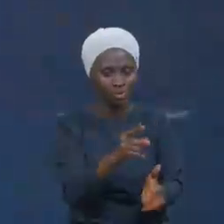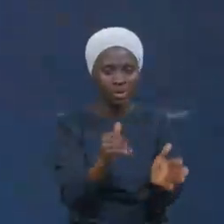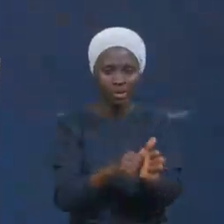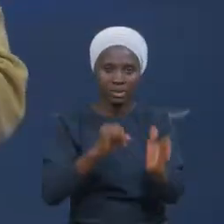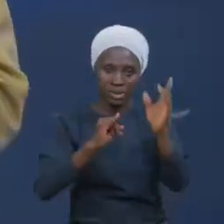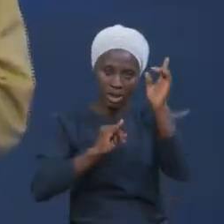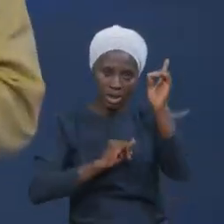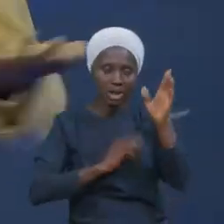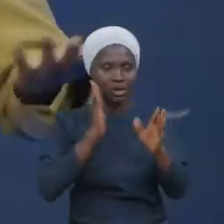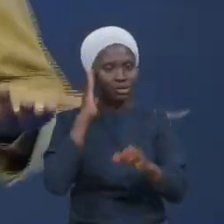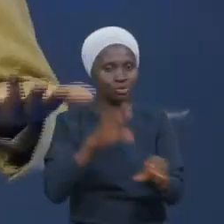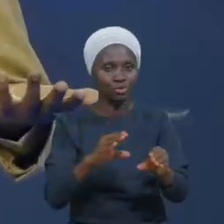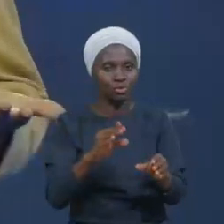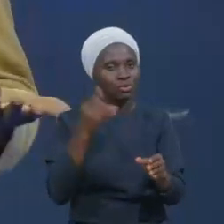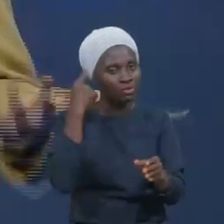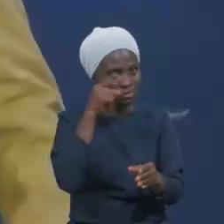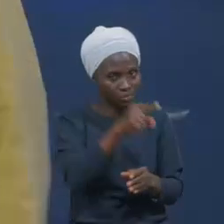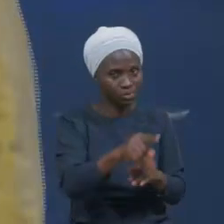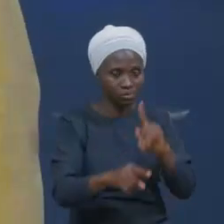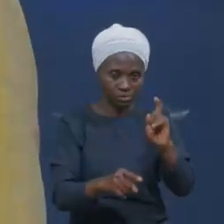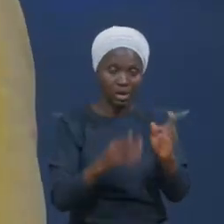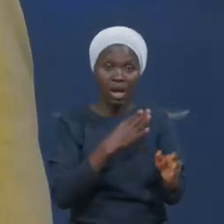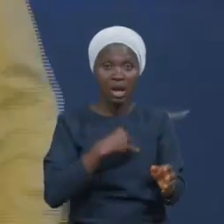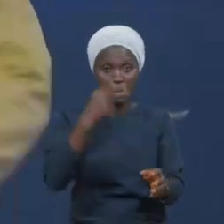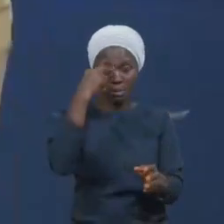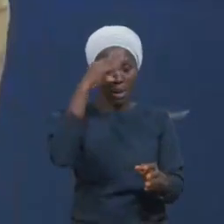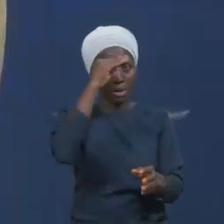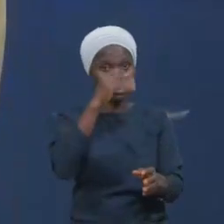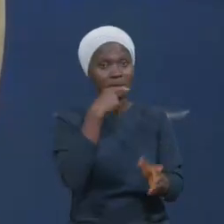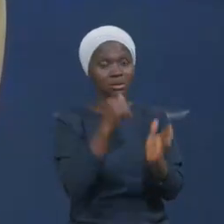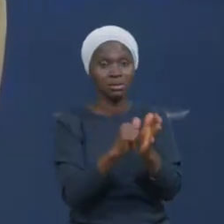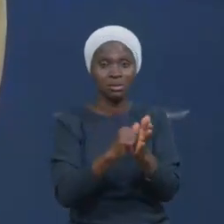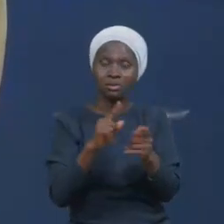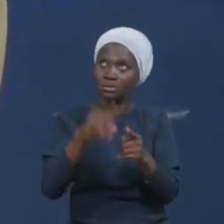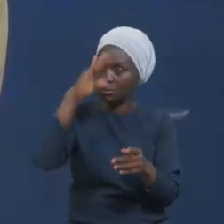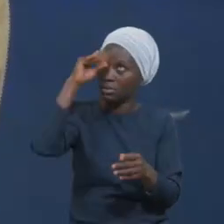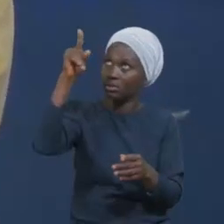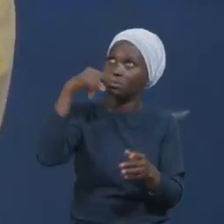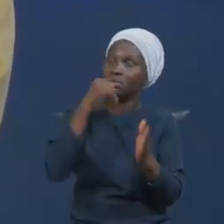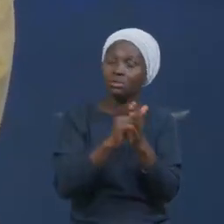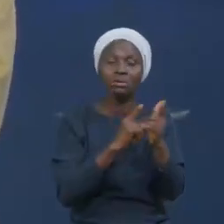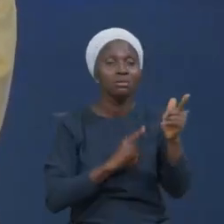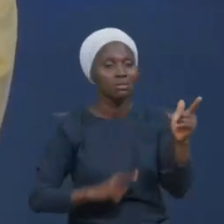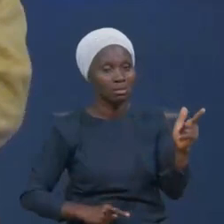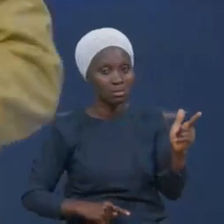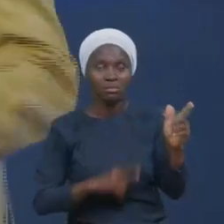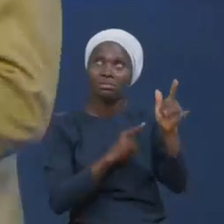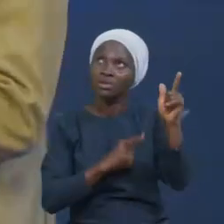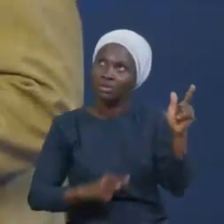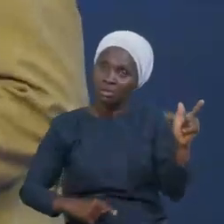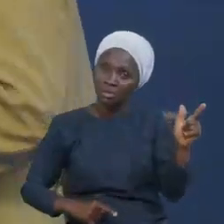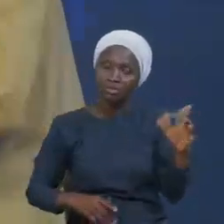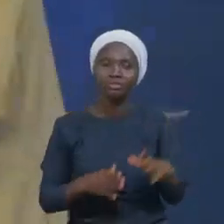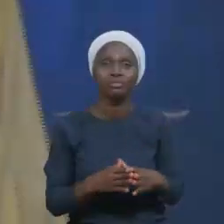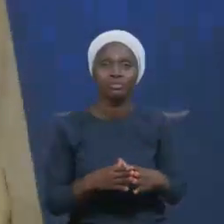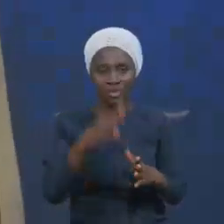should do unto thee? And the blind man said unto him, Lord, Lord. He